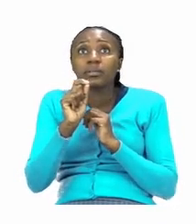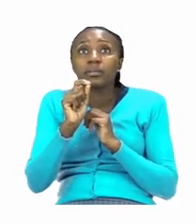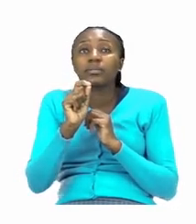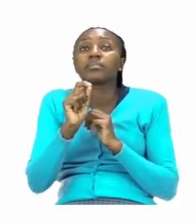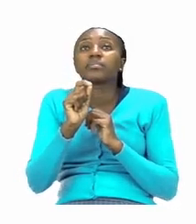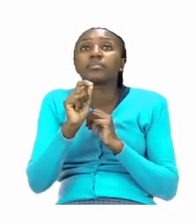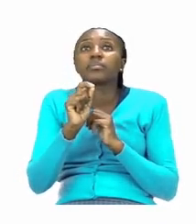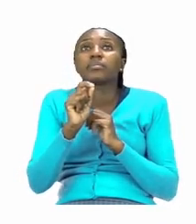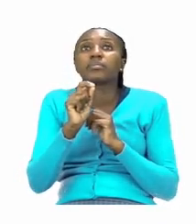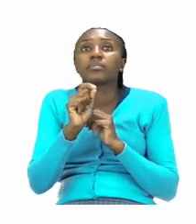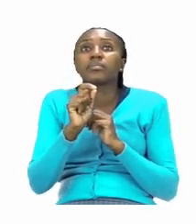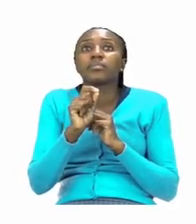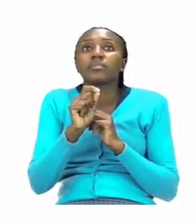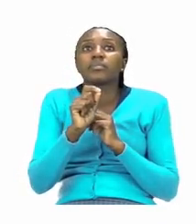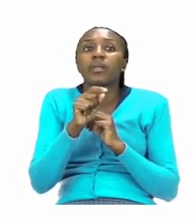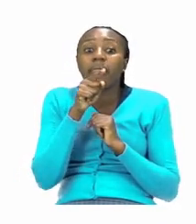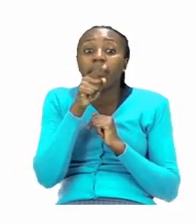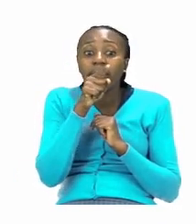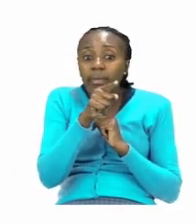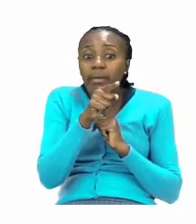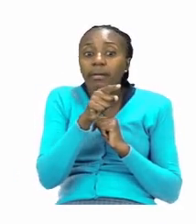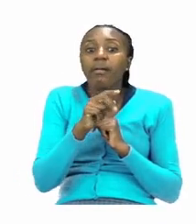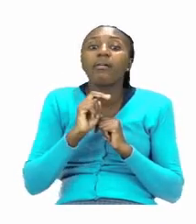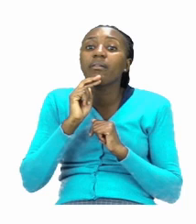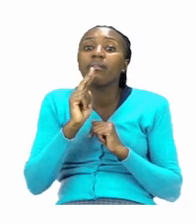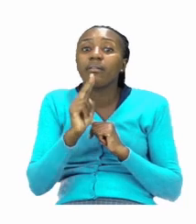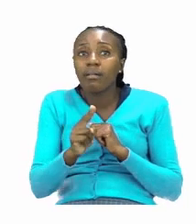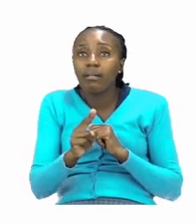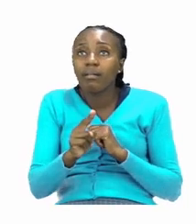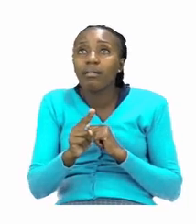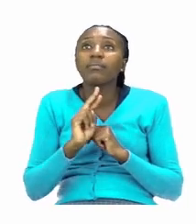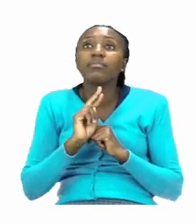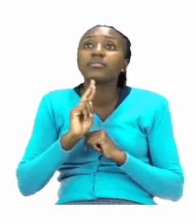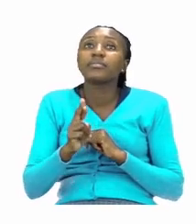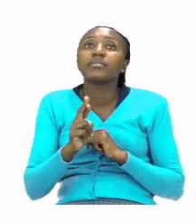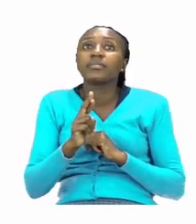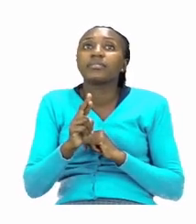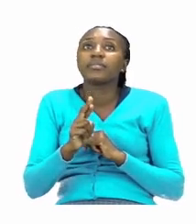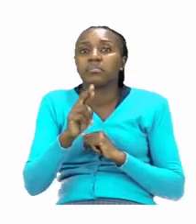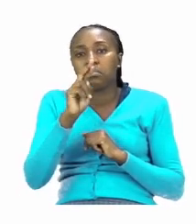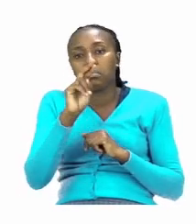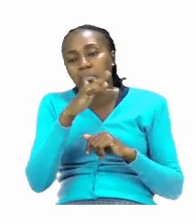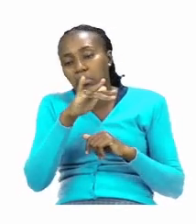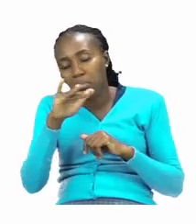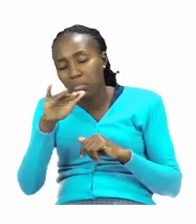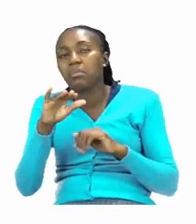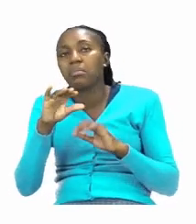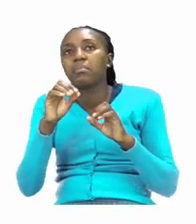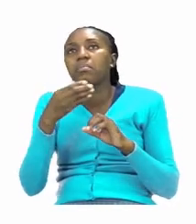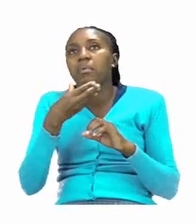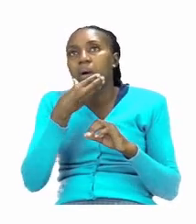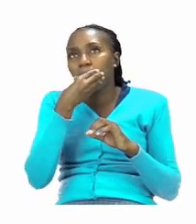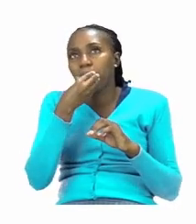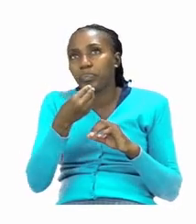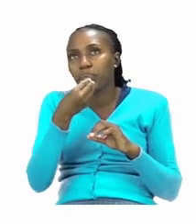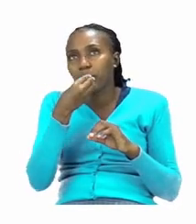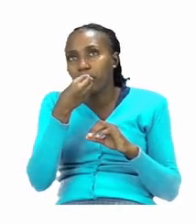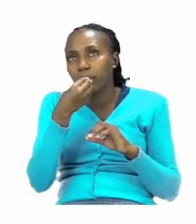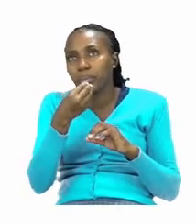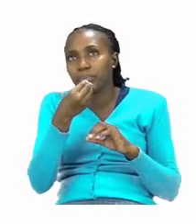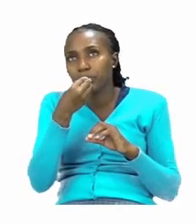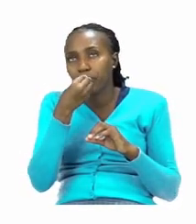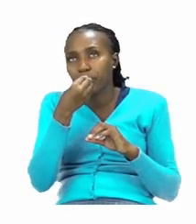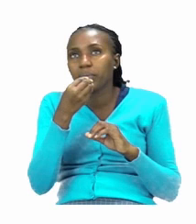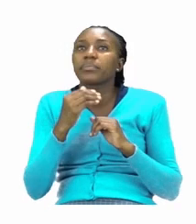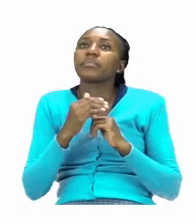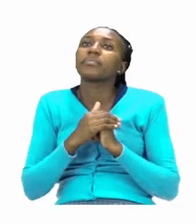by saying, there are, and then you write the number of mangoes, and then you write the